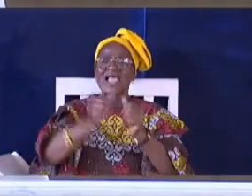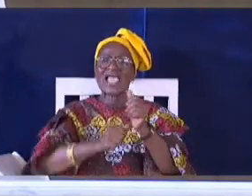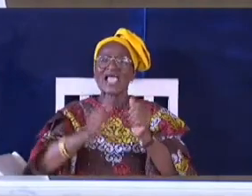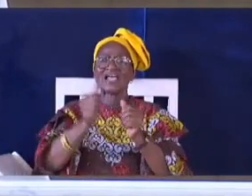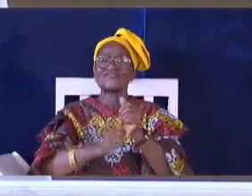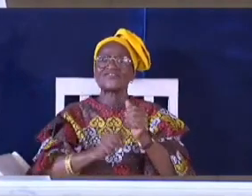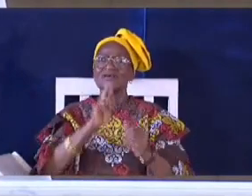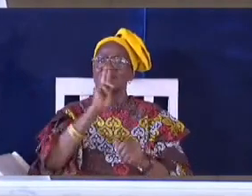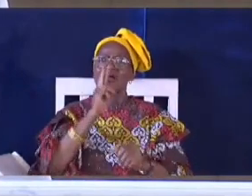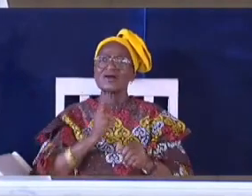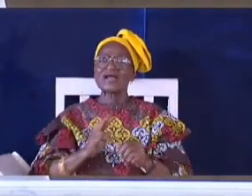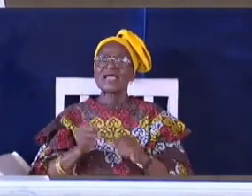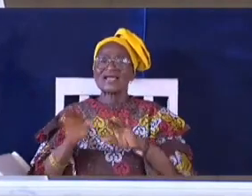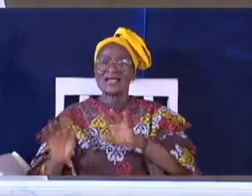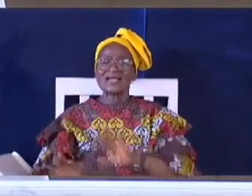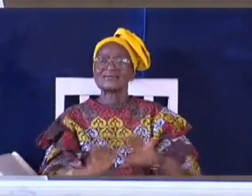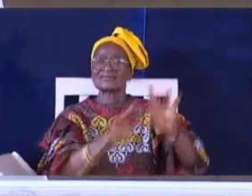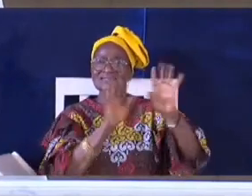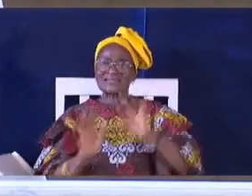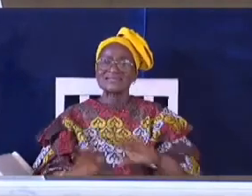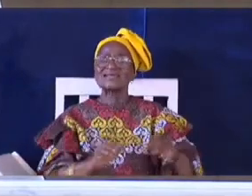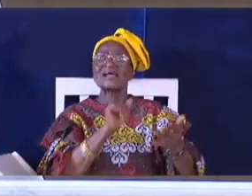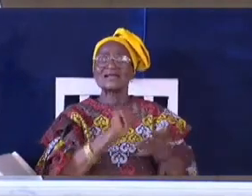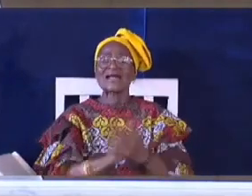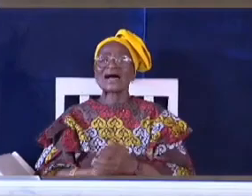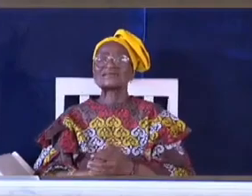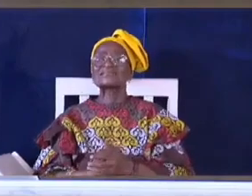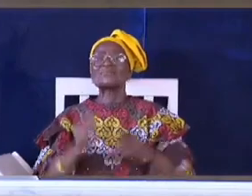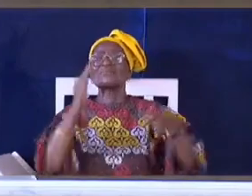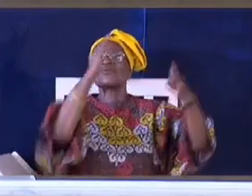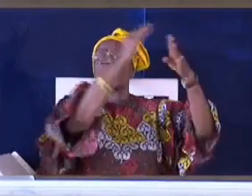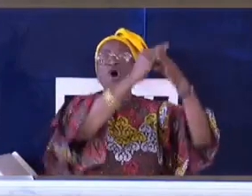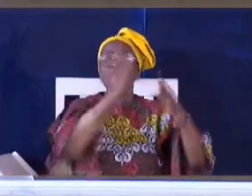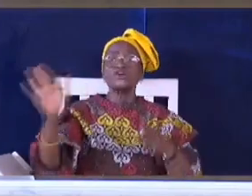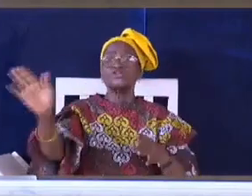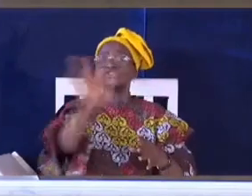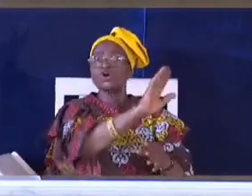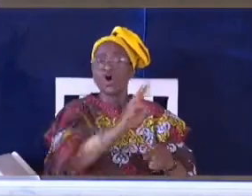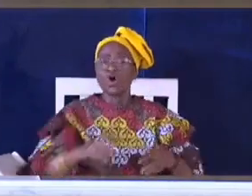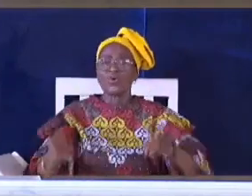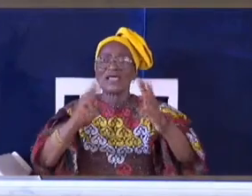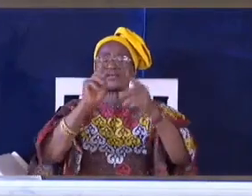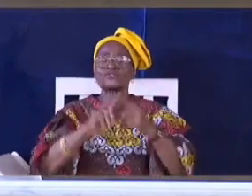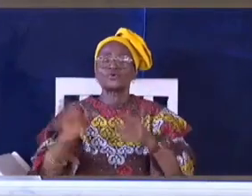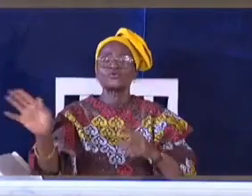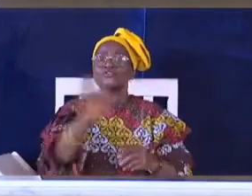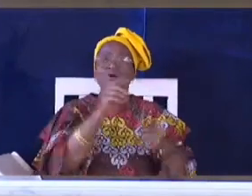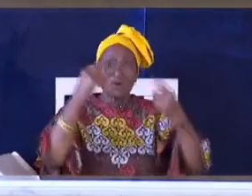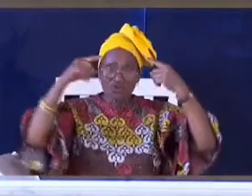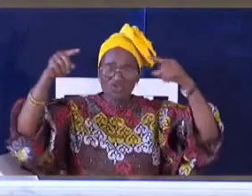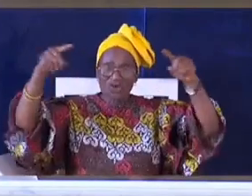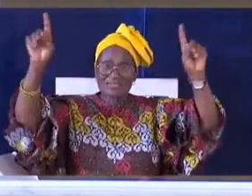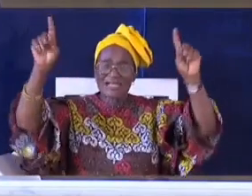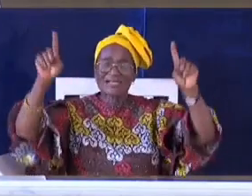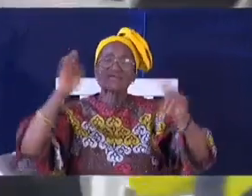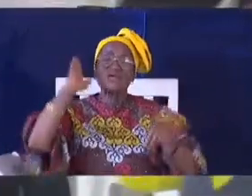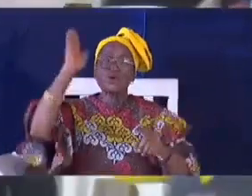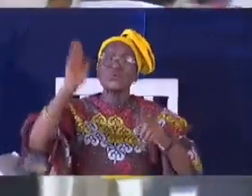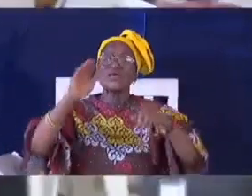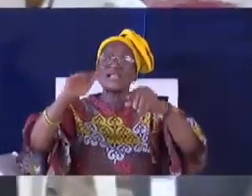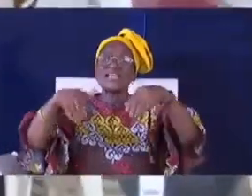every Red Sea that has been blocking your way to your success shall give way tonight.